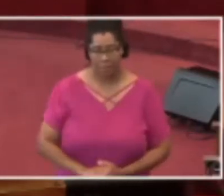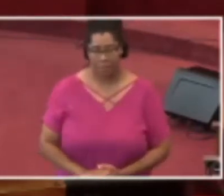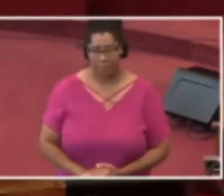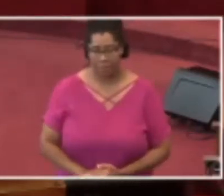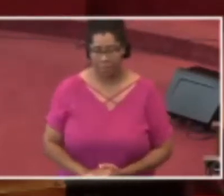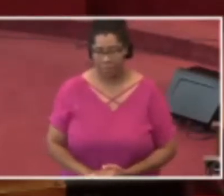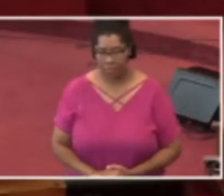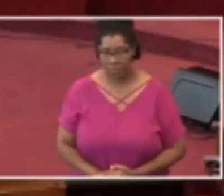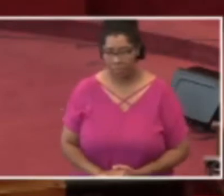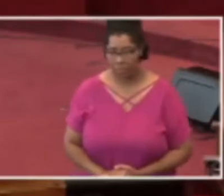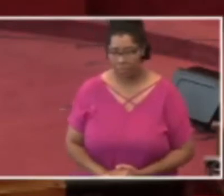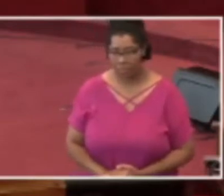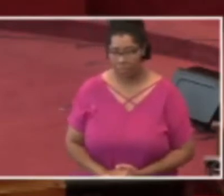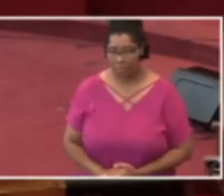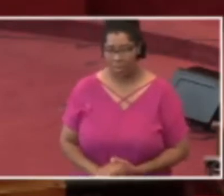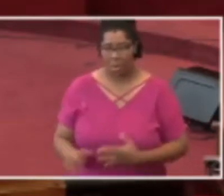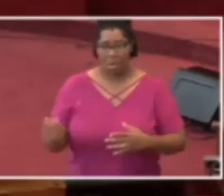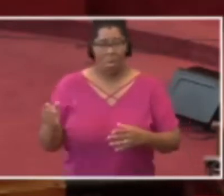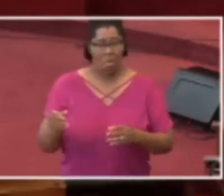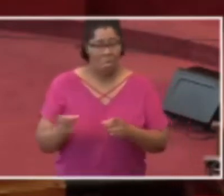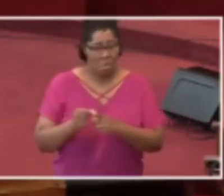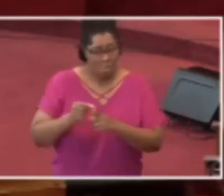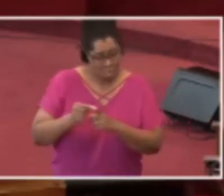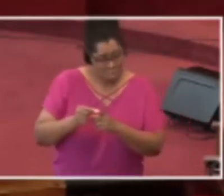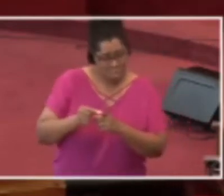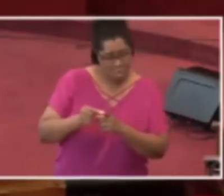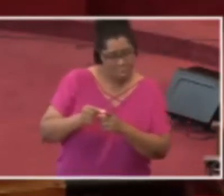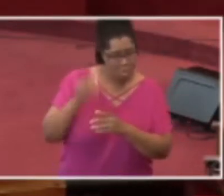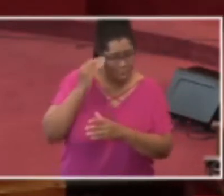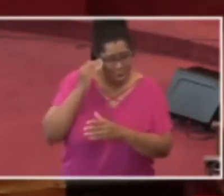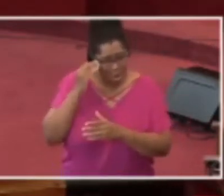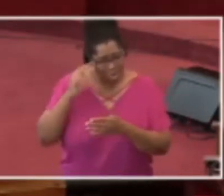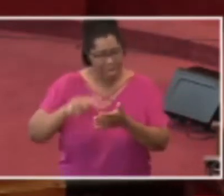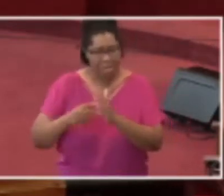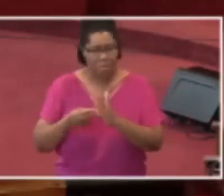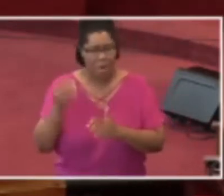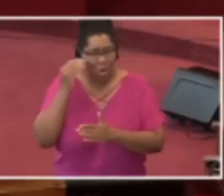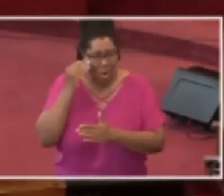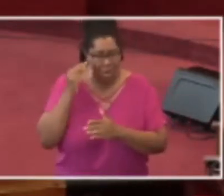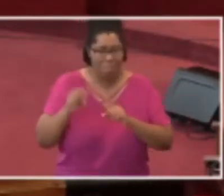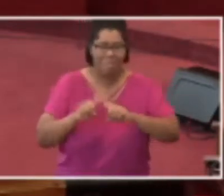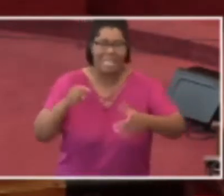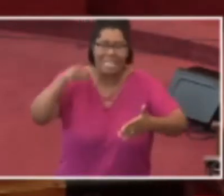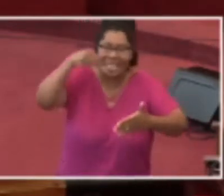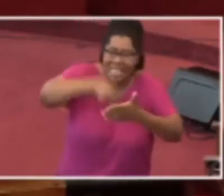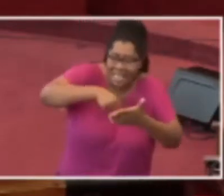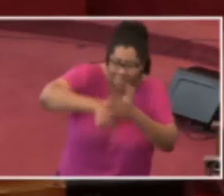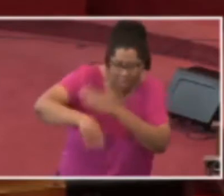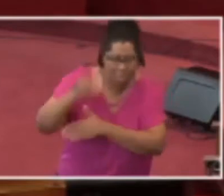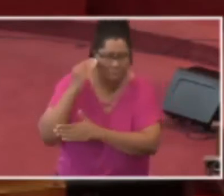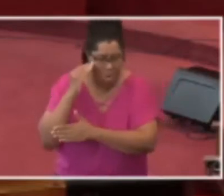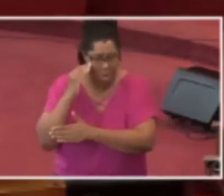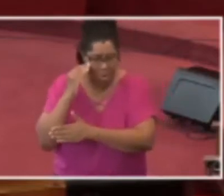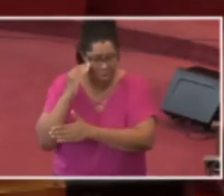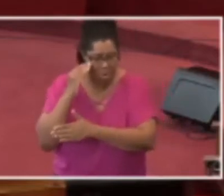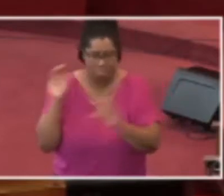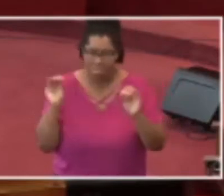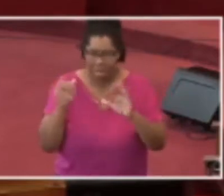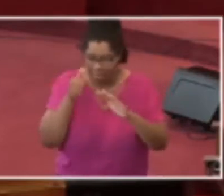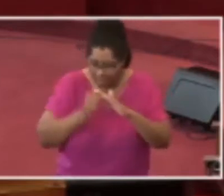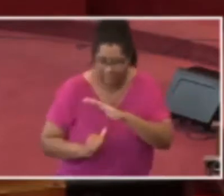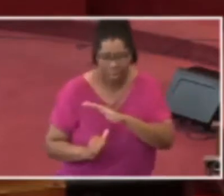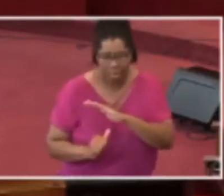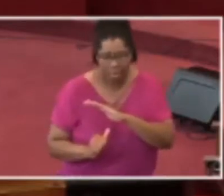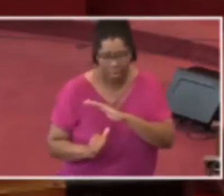text is the Hebrew word yada, meaning not just to know, but to know intimately, without anything hidden.